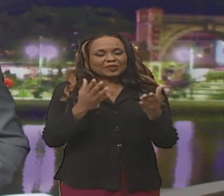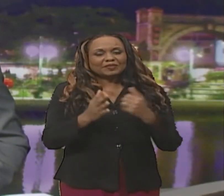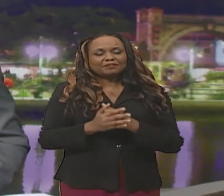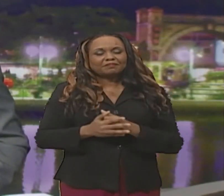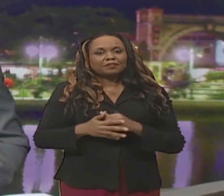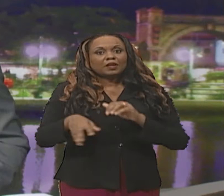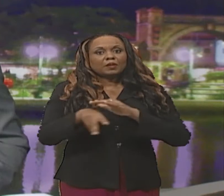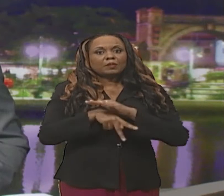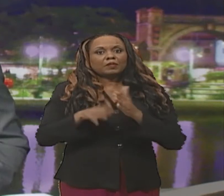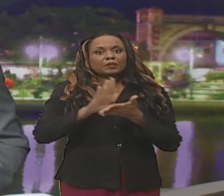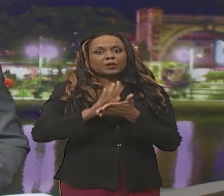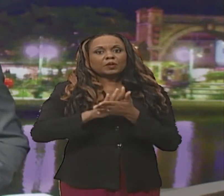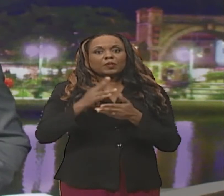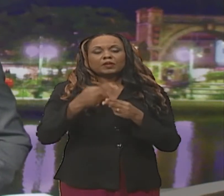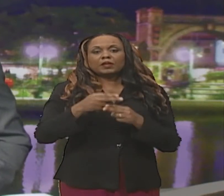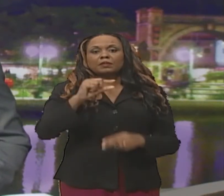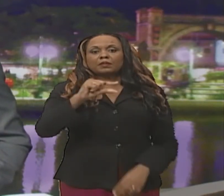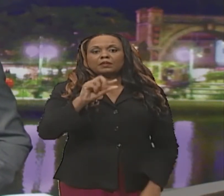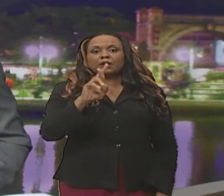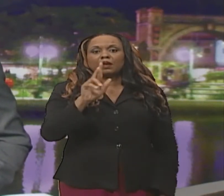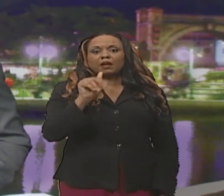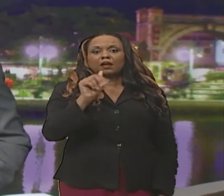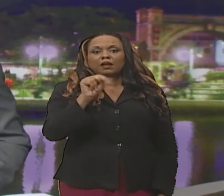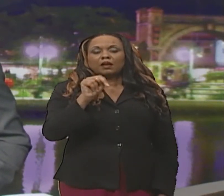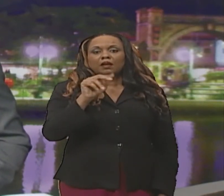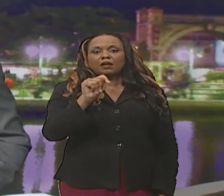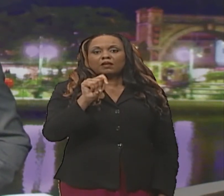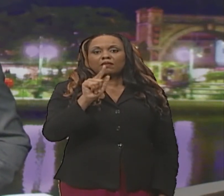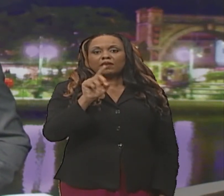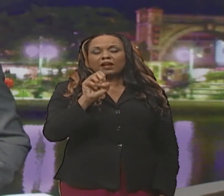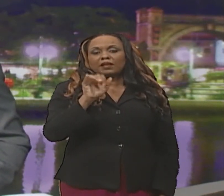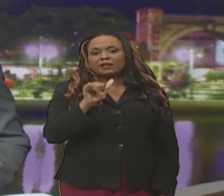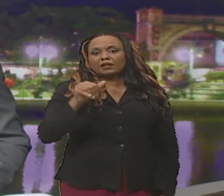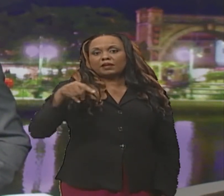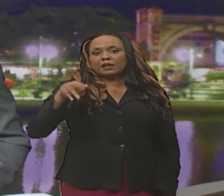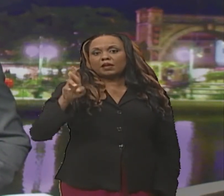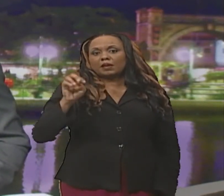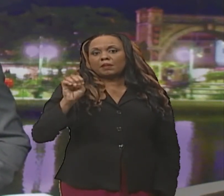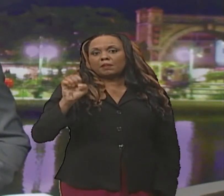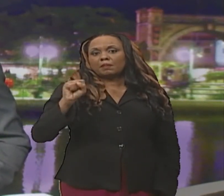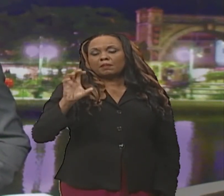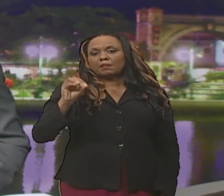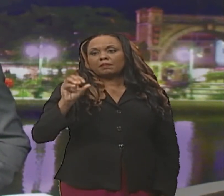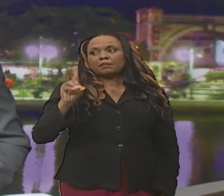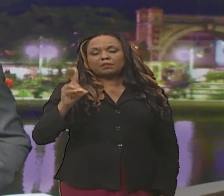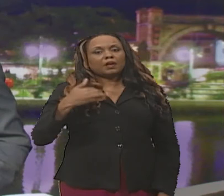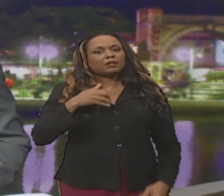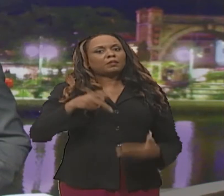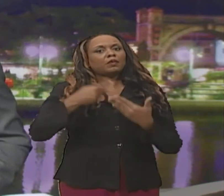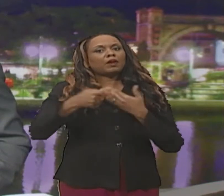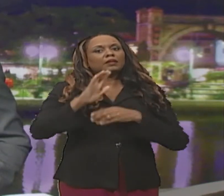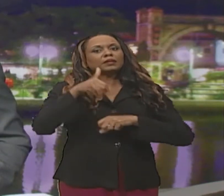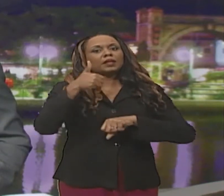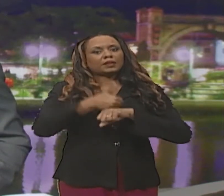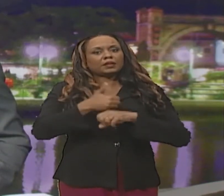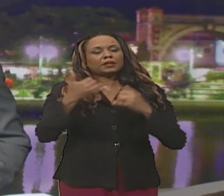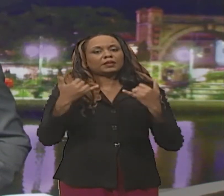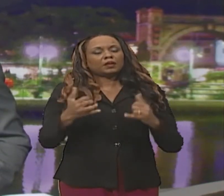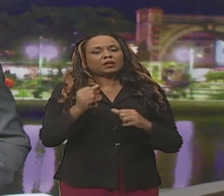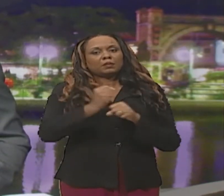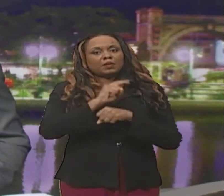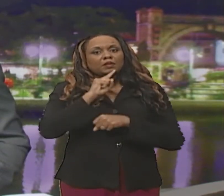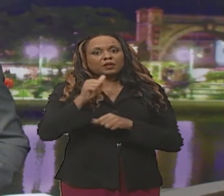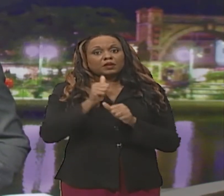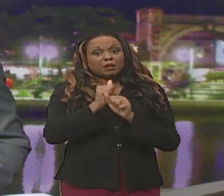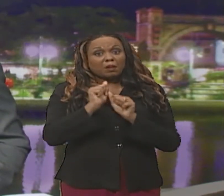Grantley Prescott Memorial Primary School has embarked on a program to ensure no student is left behind. And approximately 40